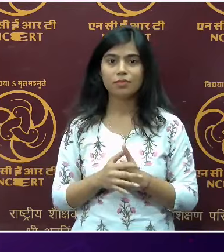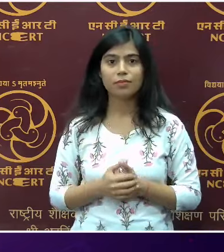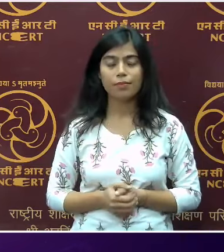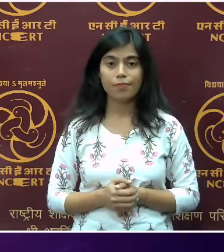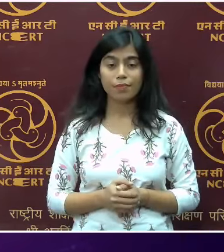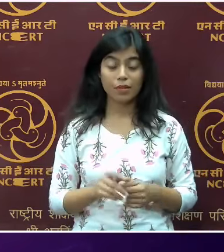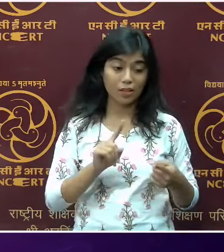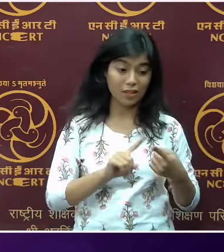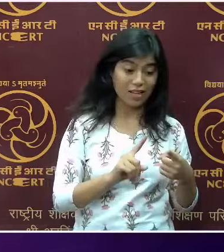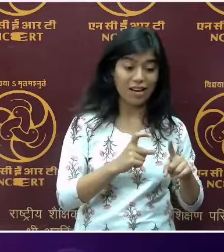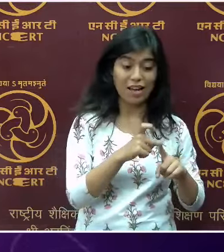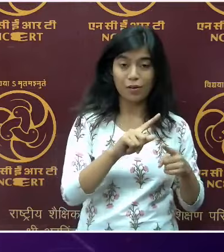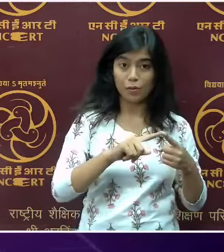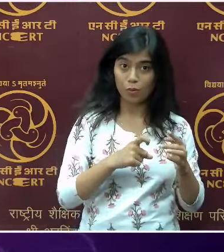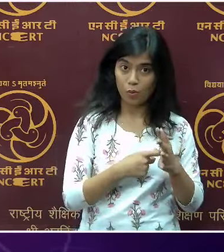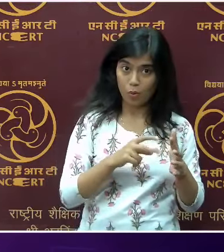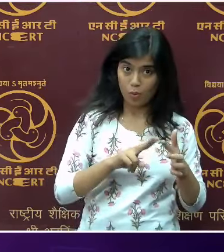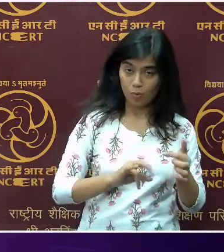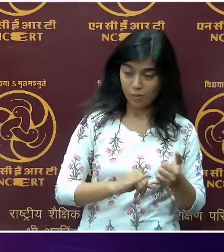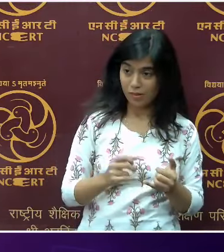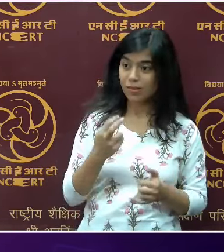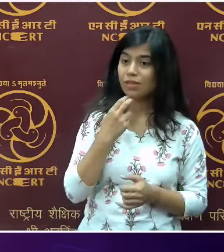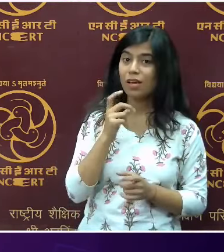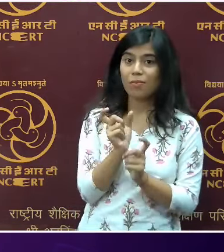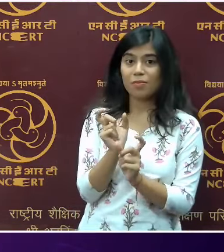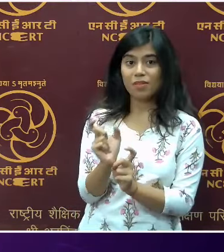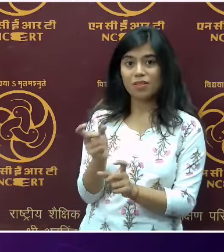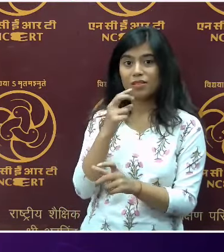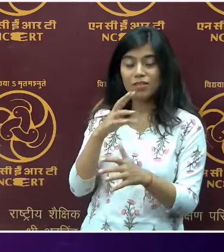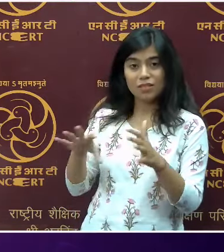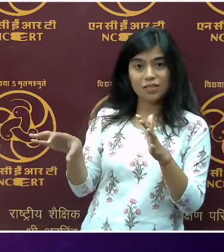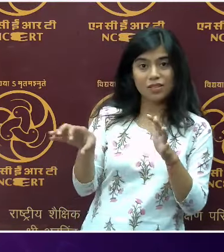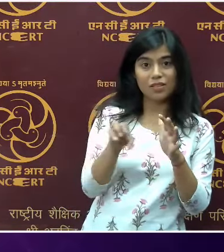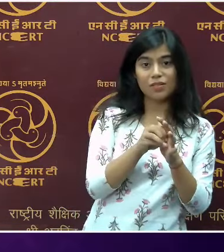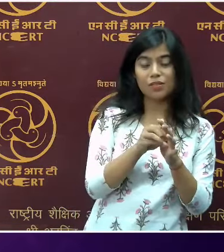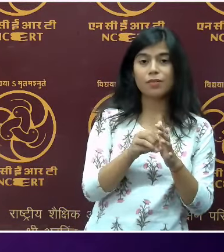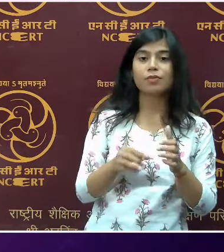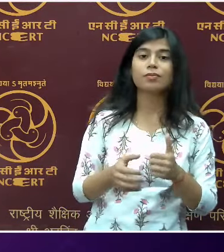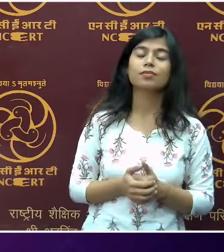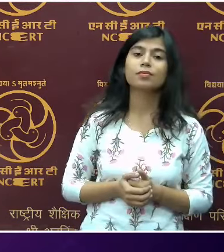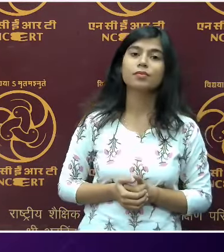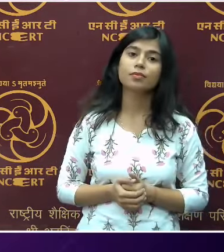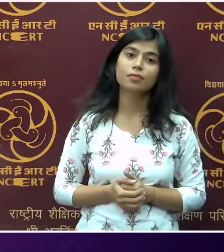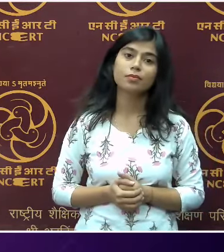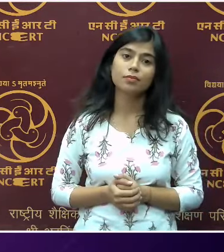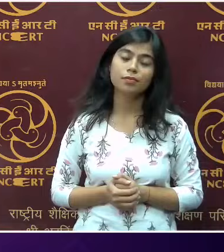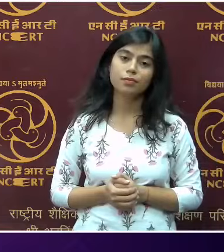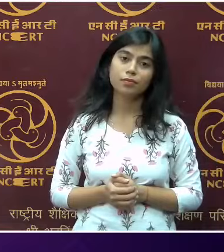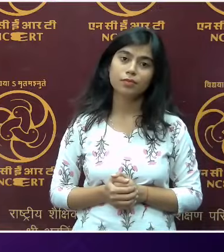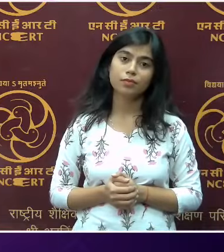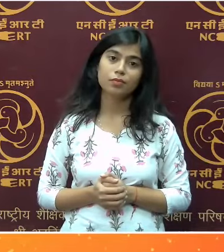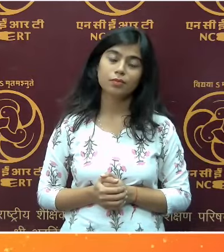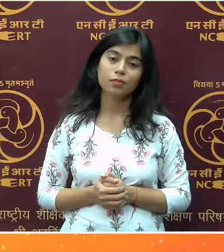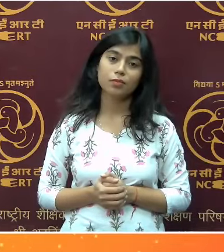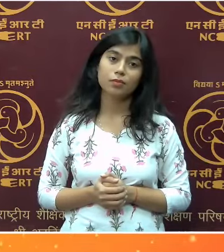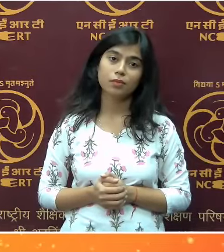the energy from the battery and it is supplied to the bulb. Let us